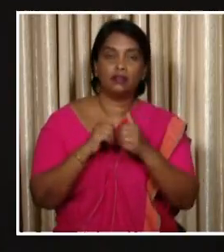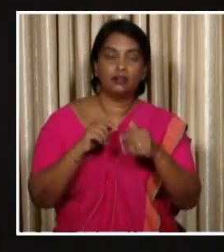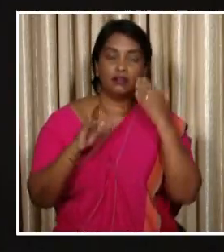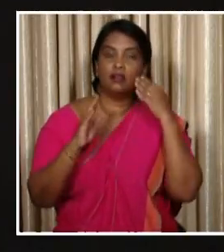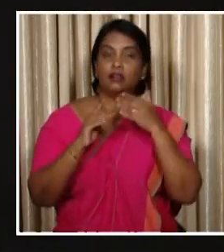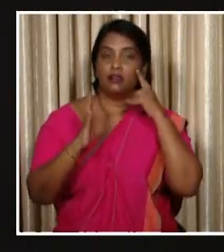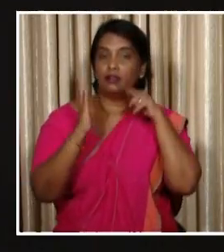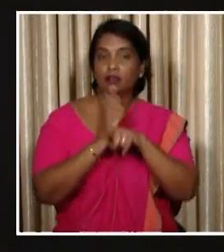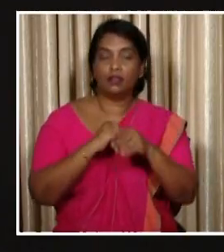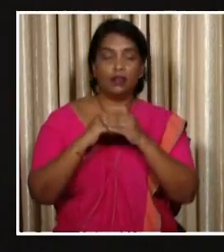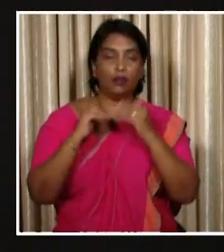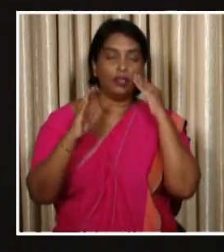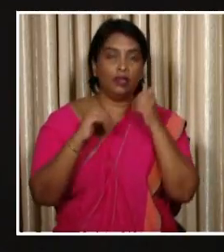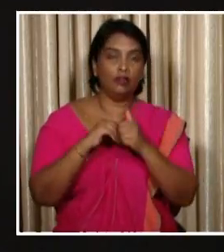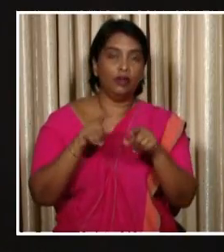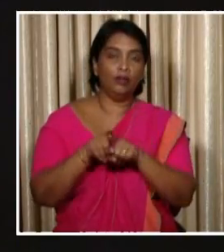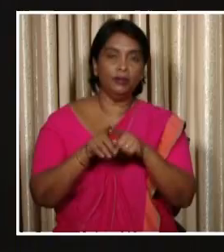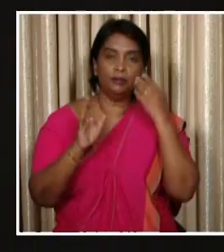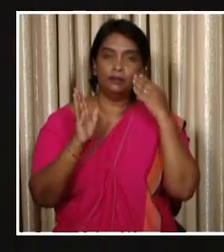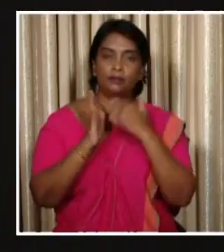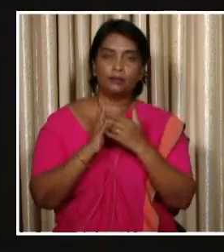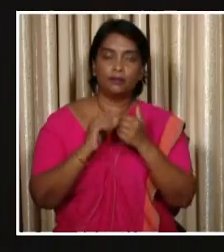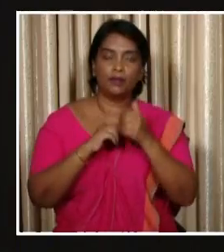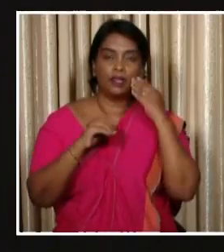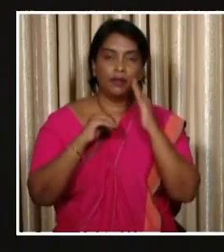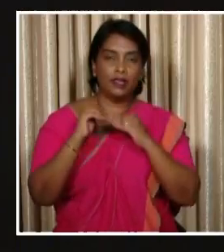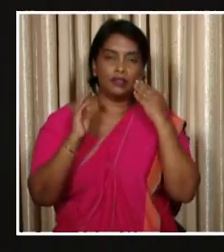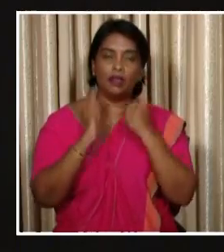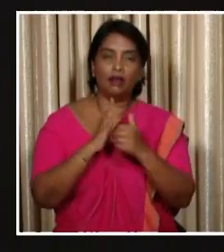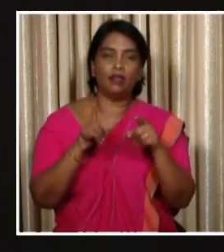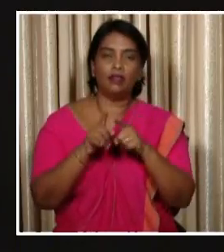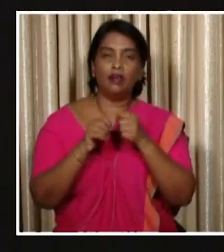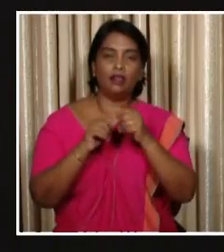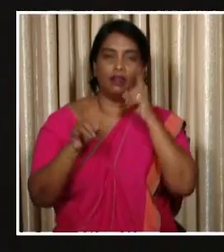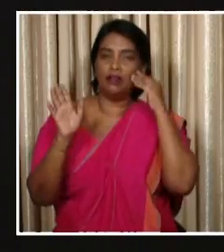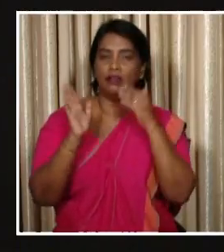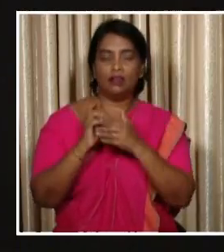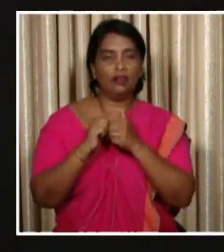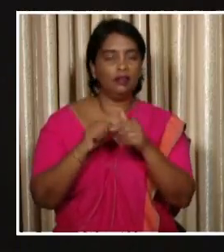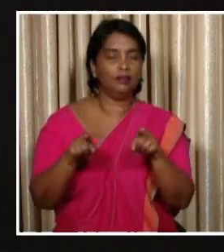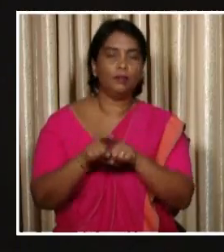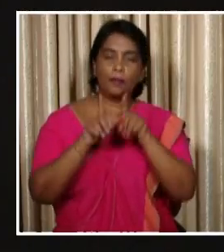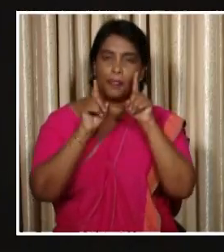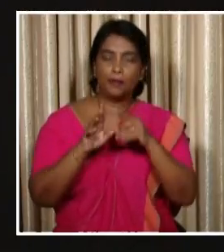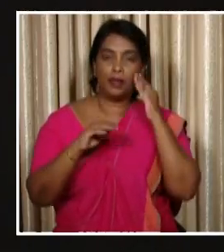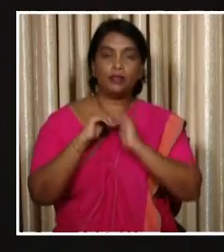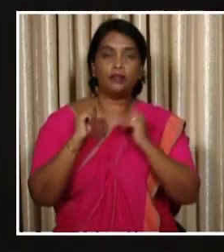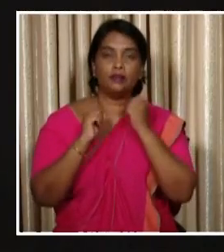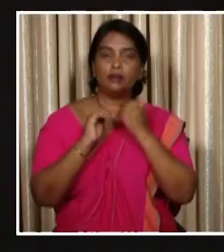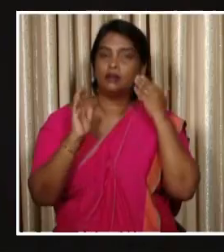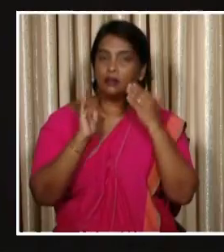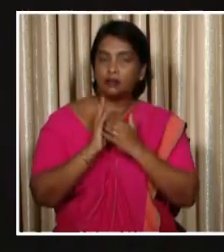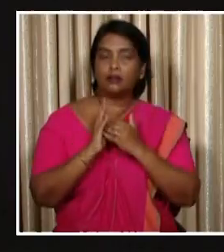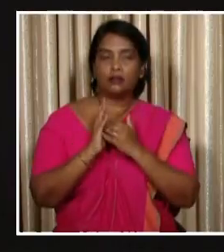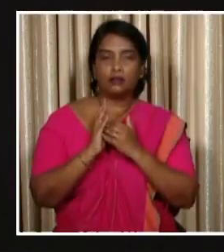advocate, that we champion. In addition to that, our approach, the foreign policy, and in addition, the way that